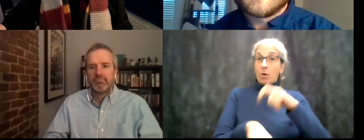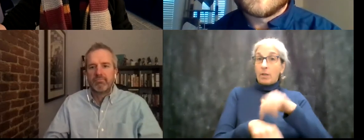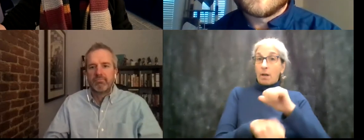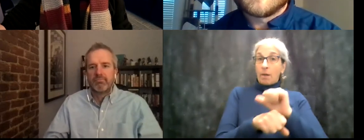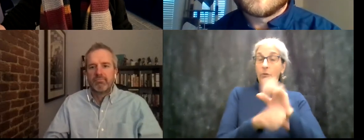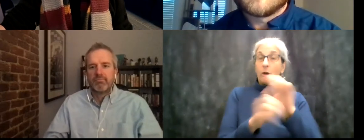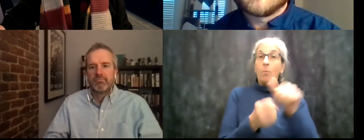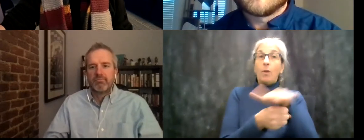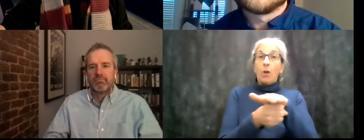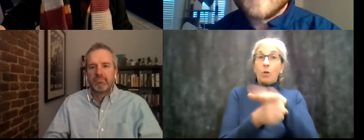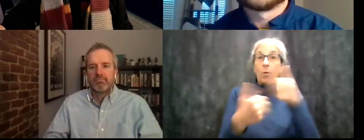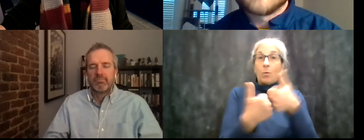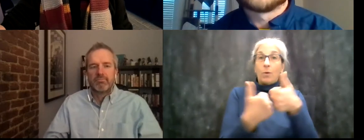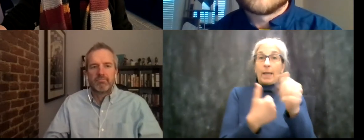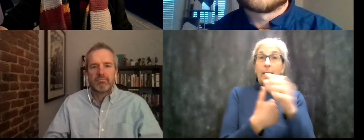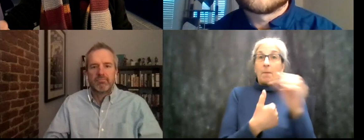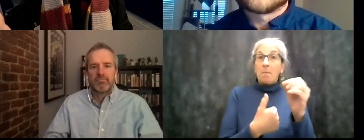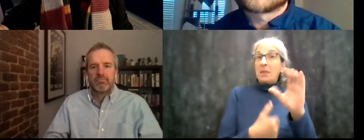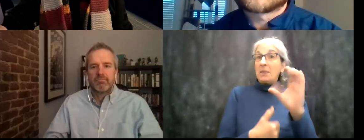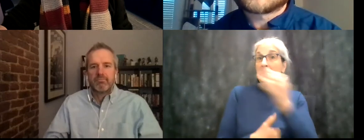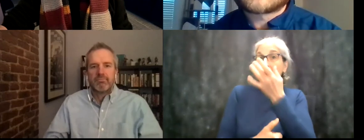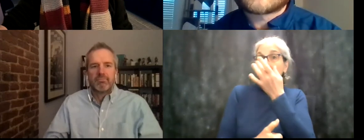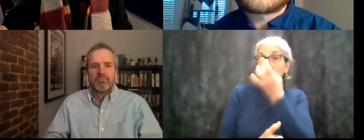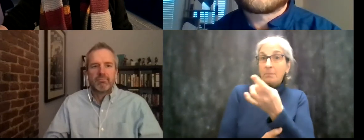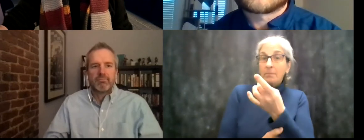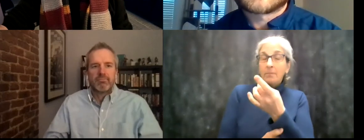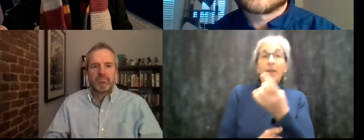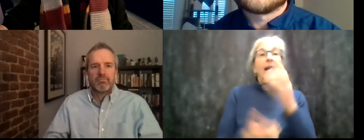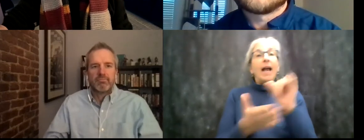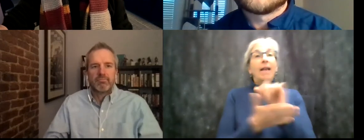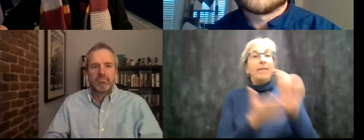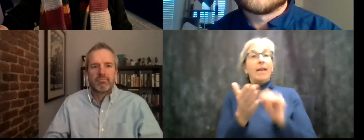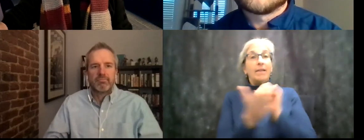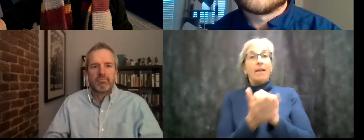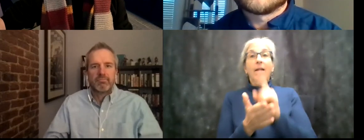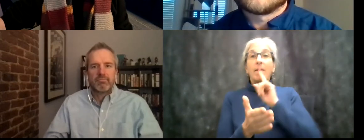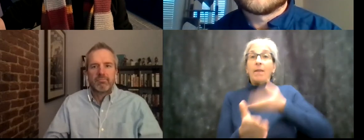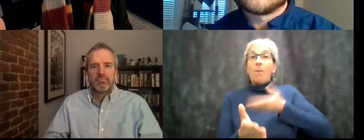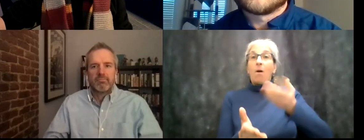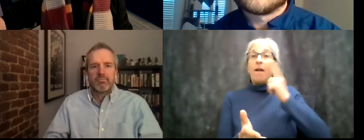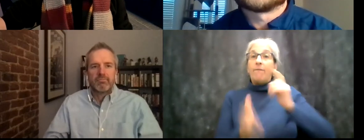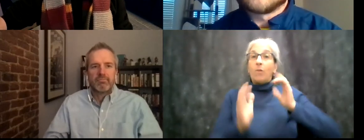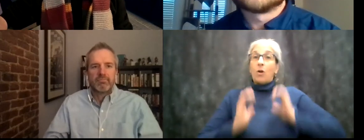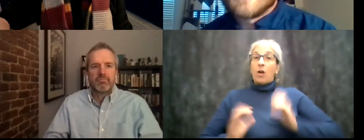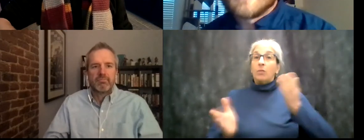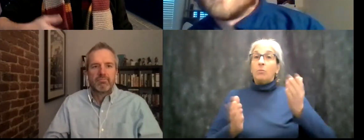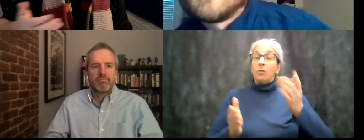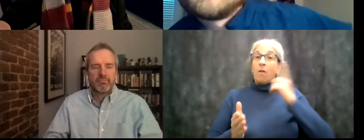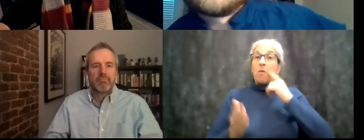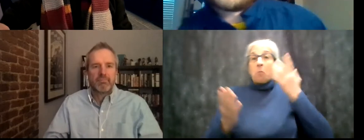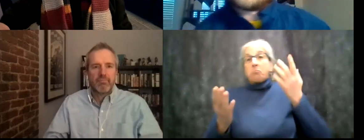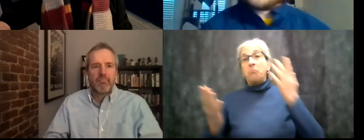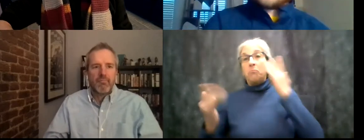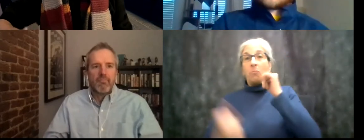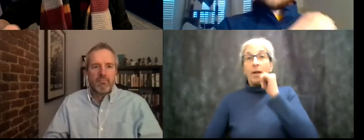because it sounded fun. And because the only thing they were hiring at the moment was customer service, I was like, why not? And then as I